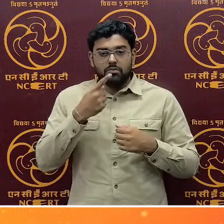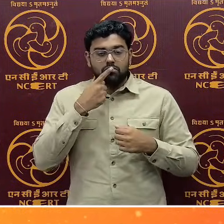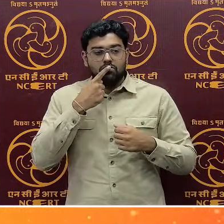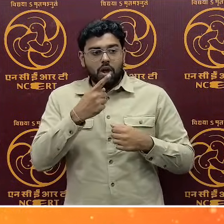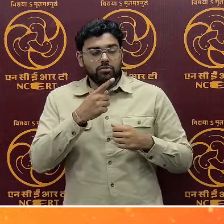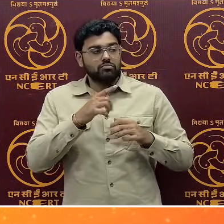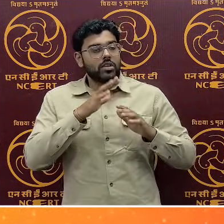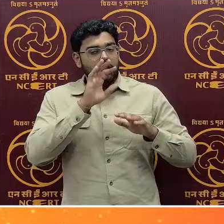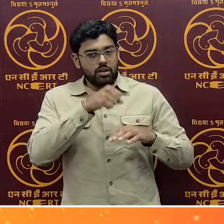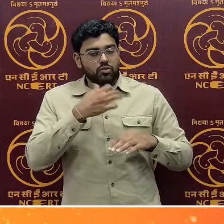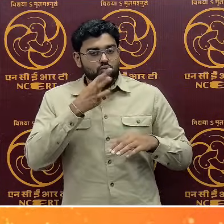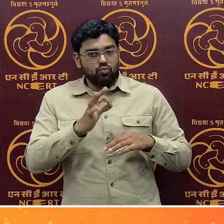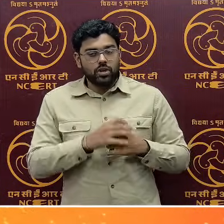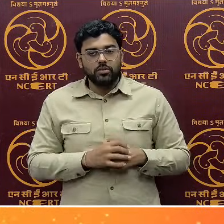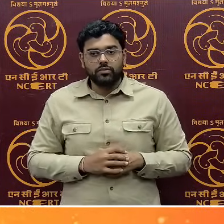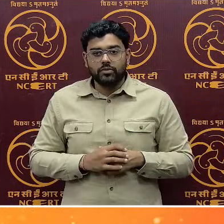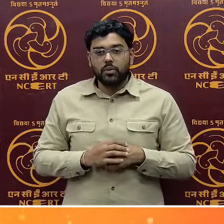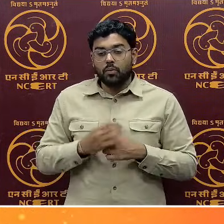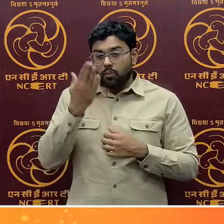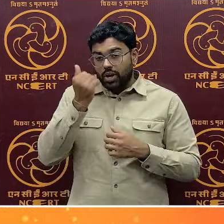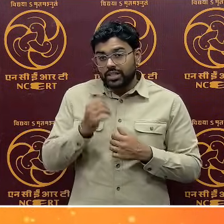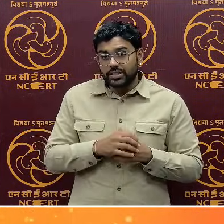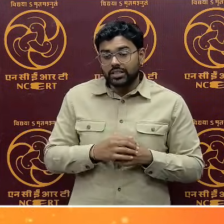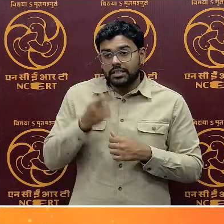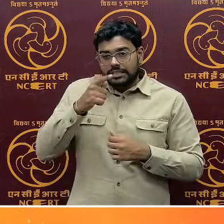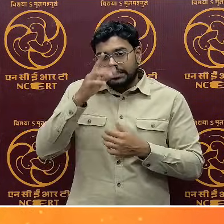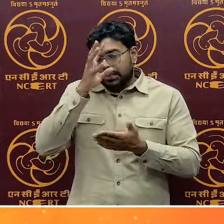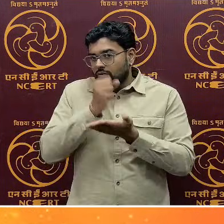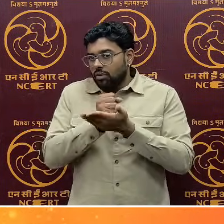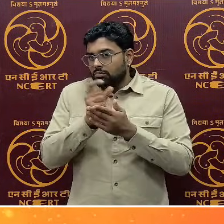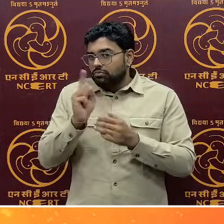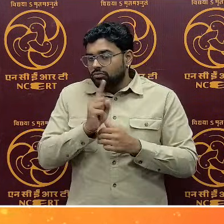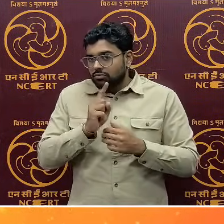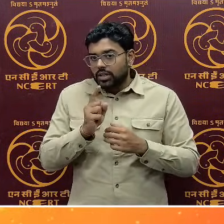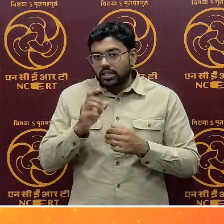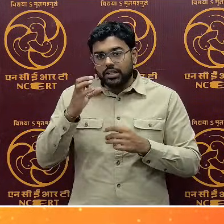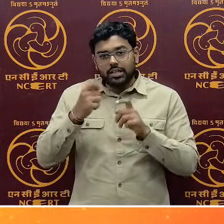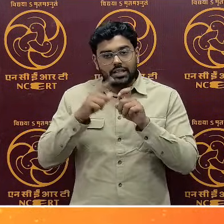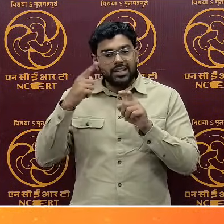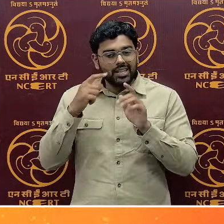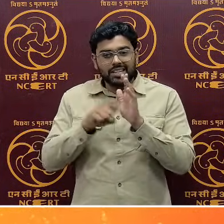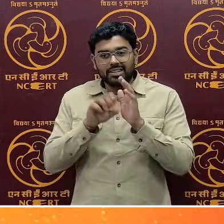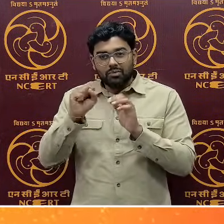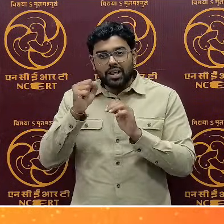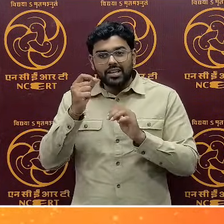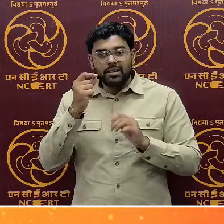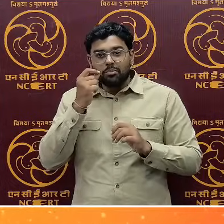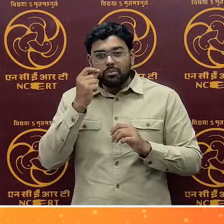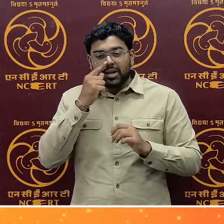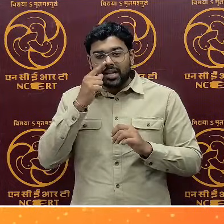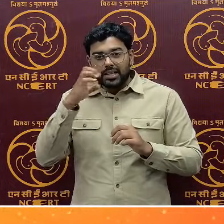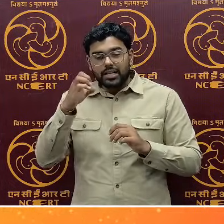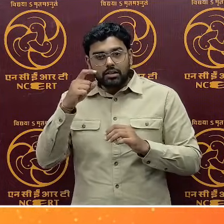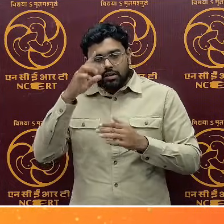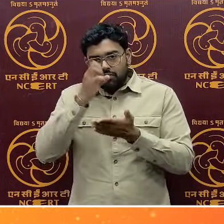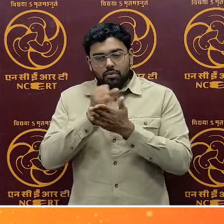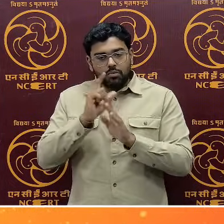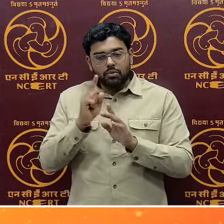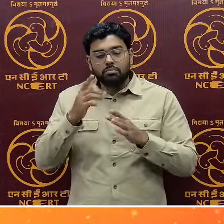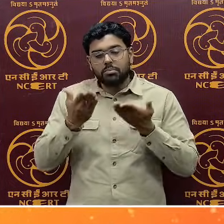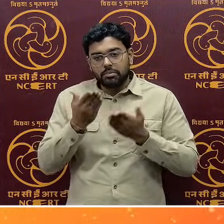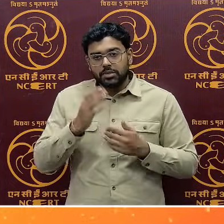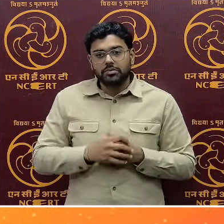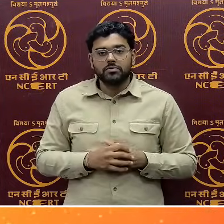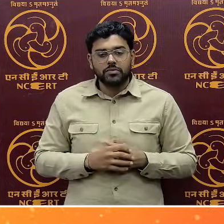is true. So, because she was not sure, the clerk refused to testify against him and